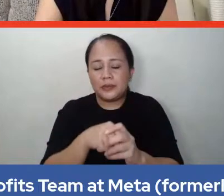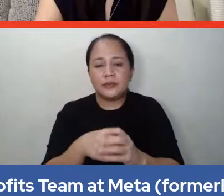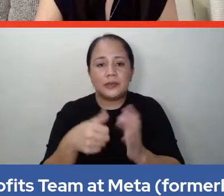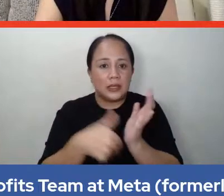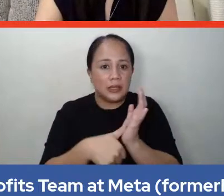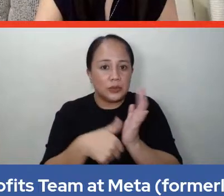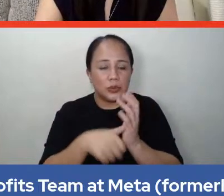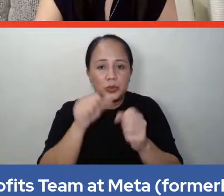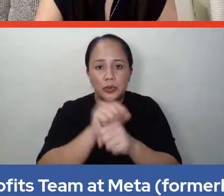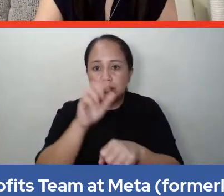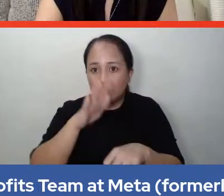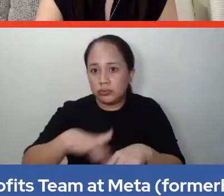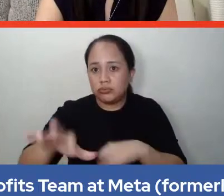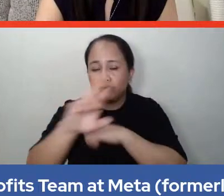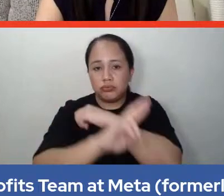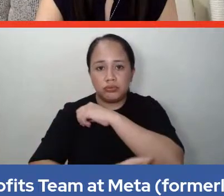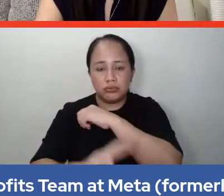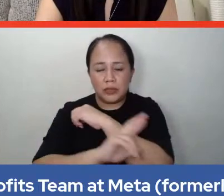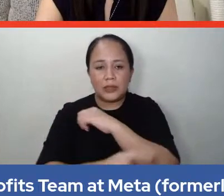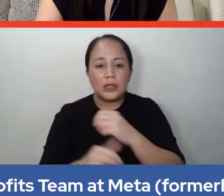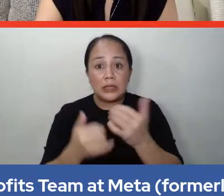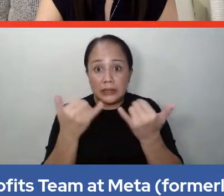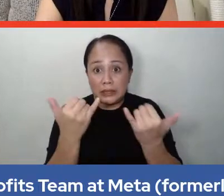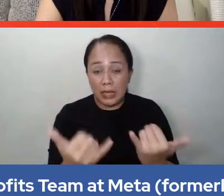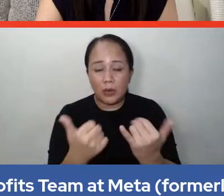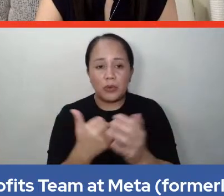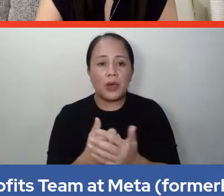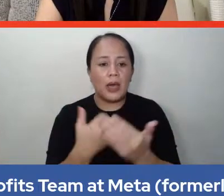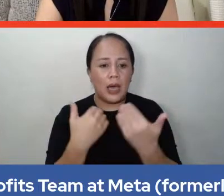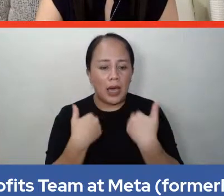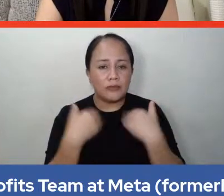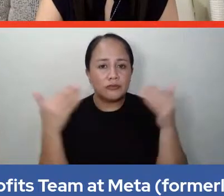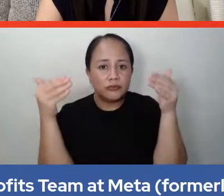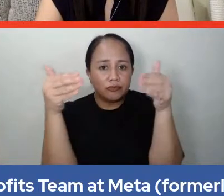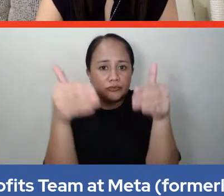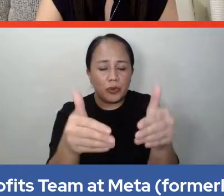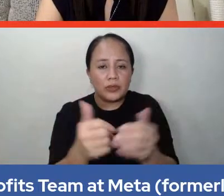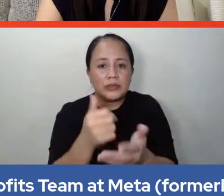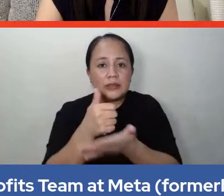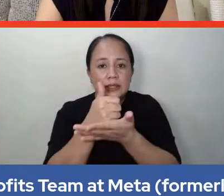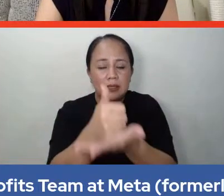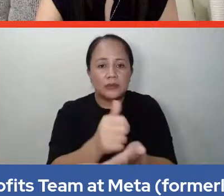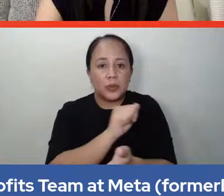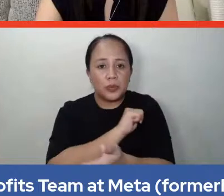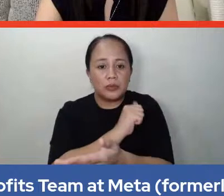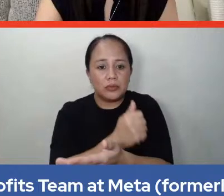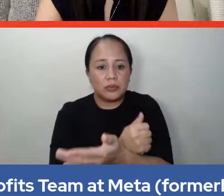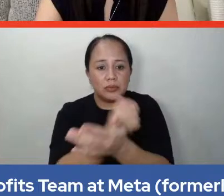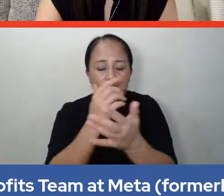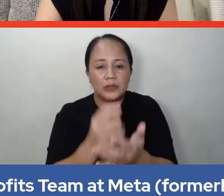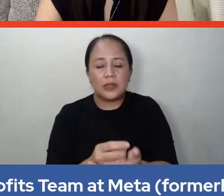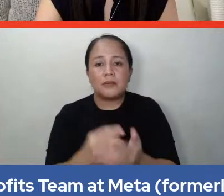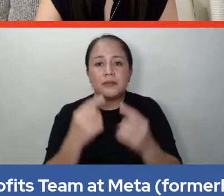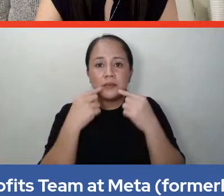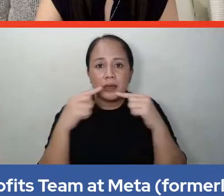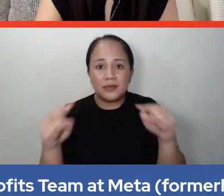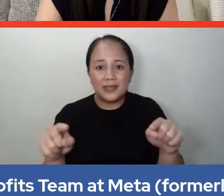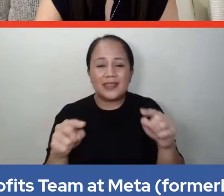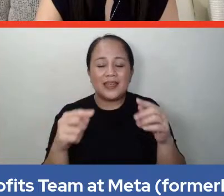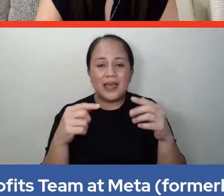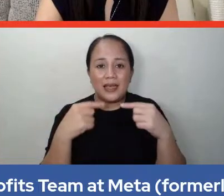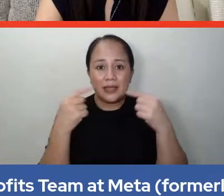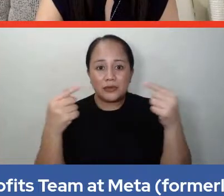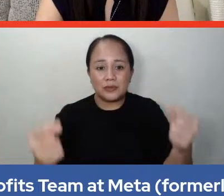works across the region, and most recently, she has been focused on helping health authorities run public service announcement